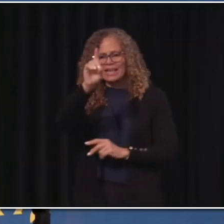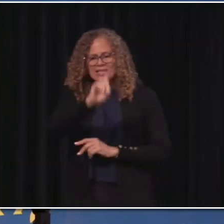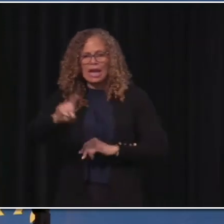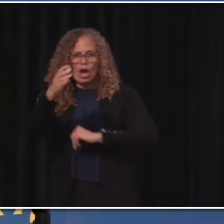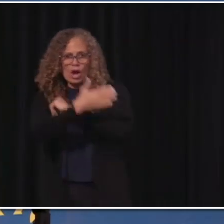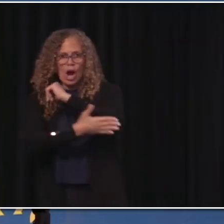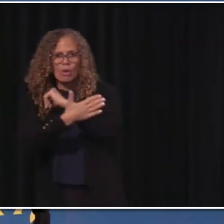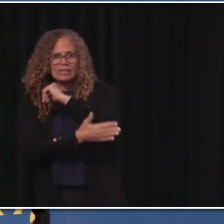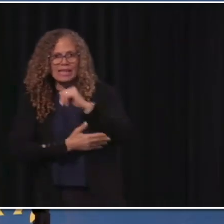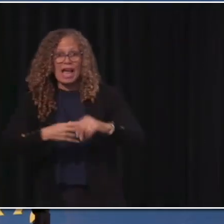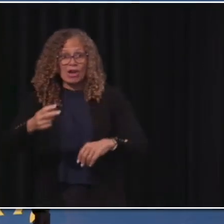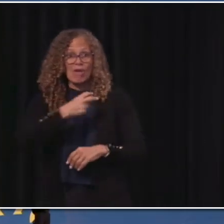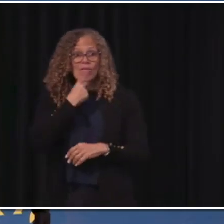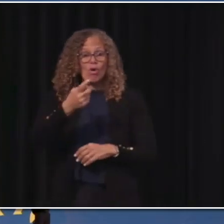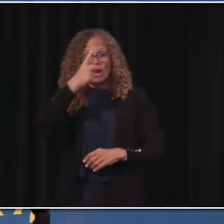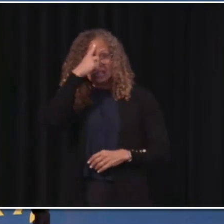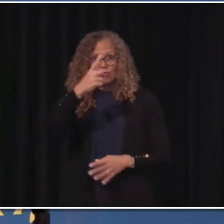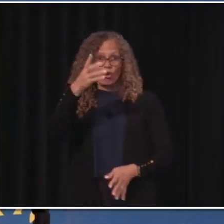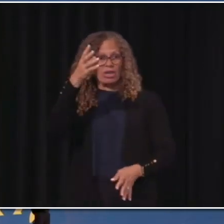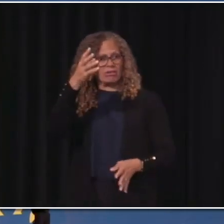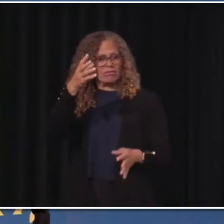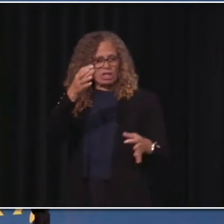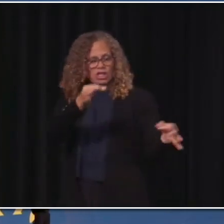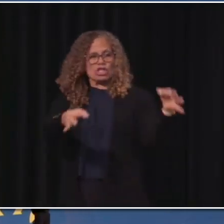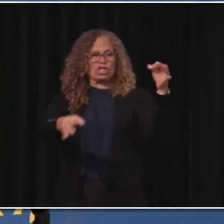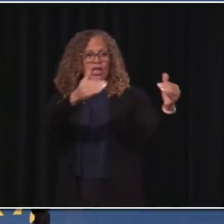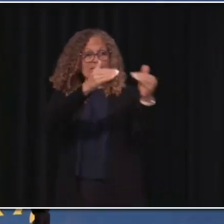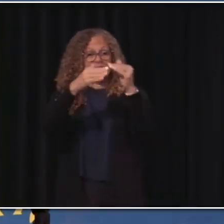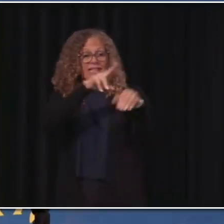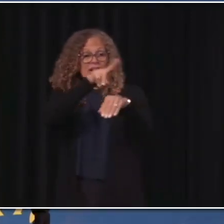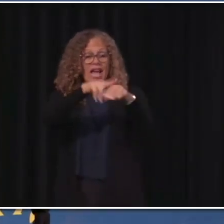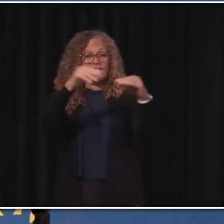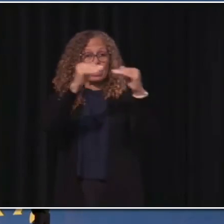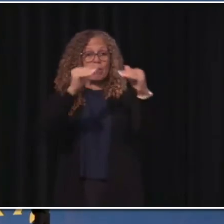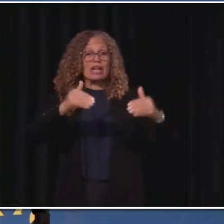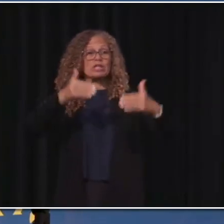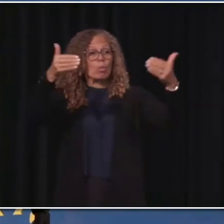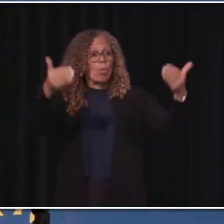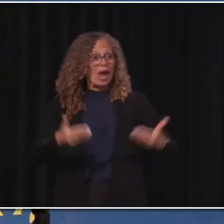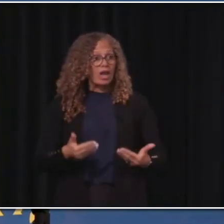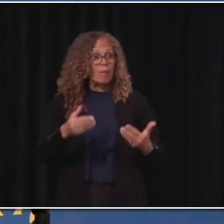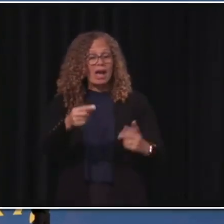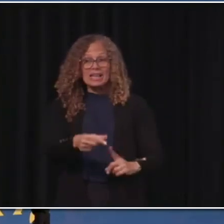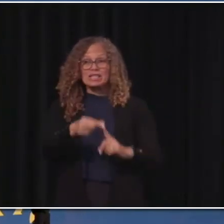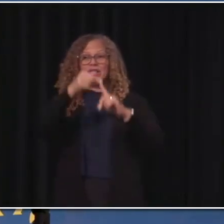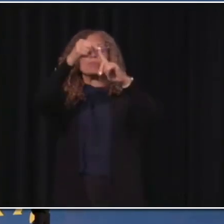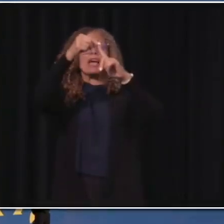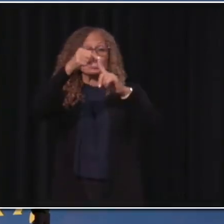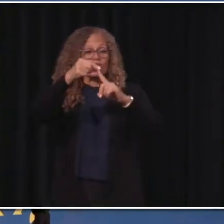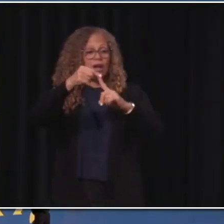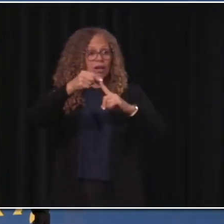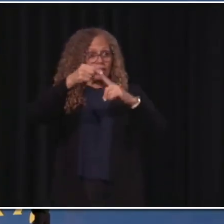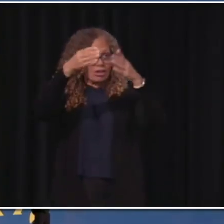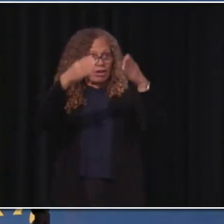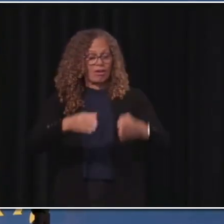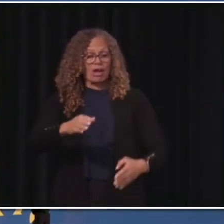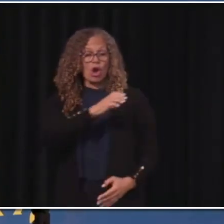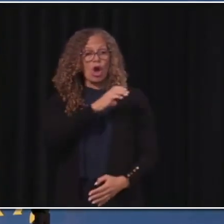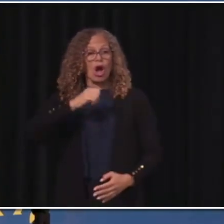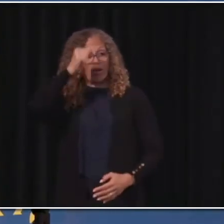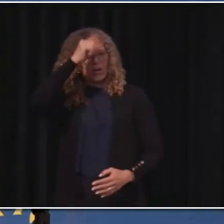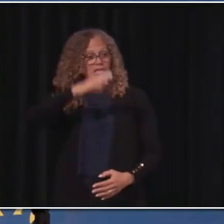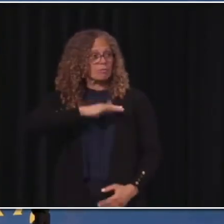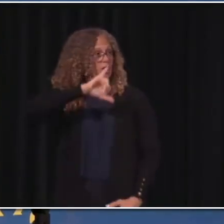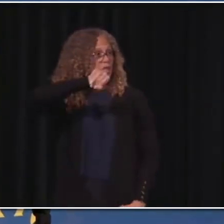County and a voice for justice at the national level. Please welcome our special guest this evening, Congressman